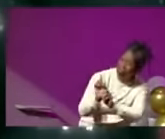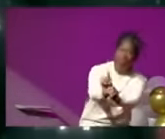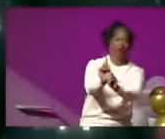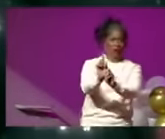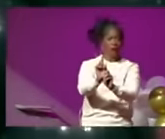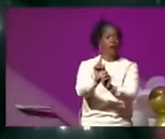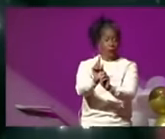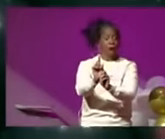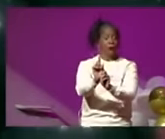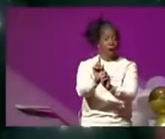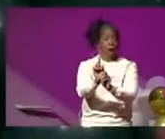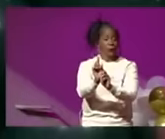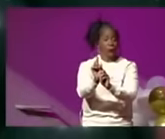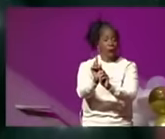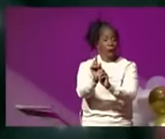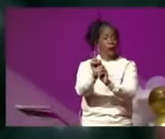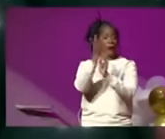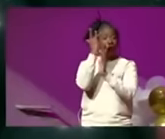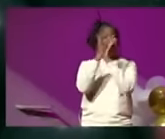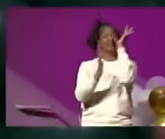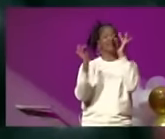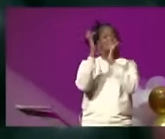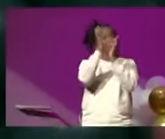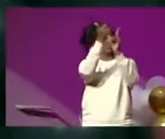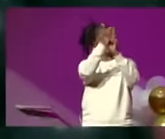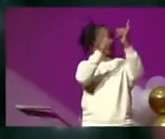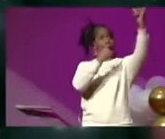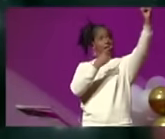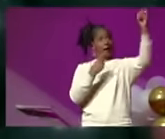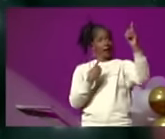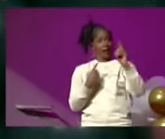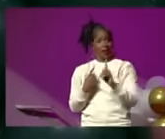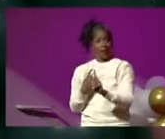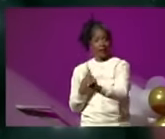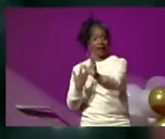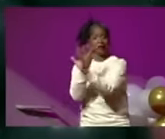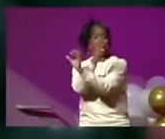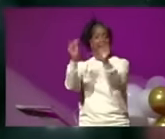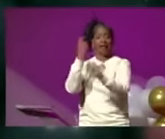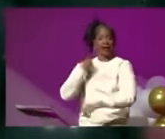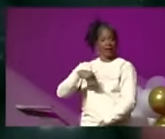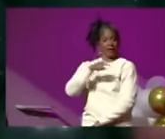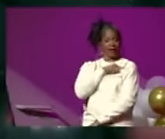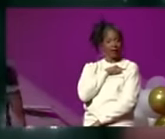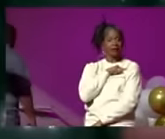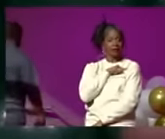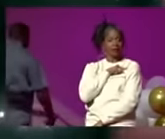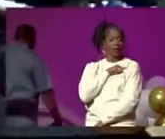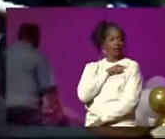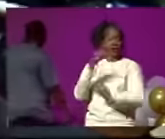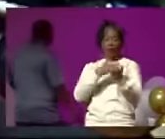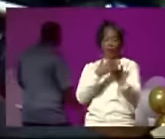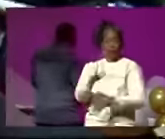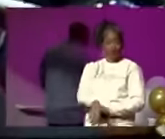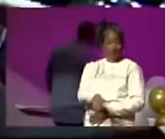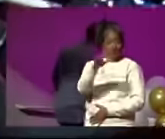Nazareth, because Jesus is the Savior who is straight out of Nazareth.